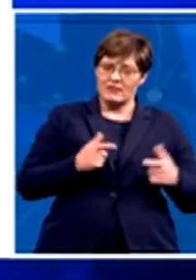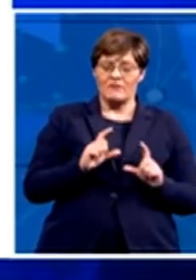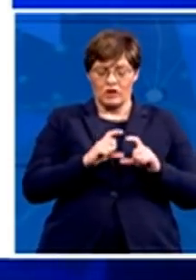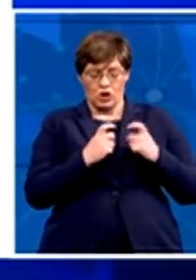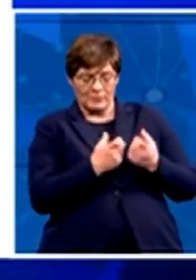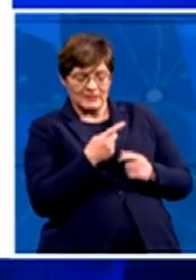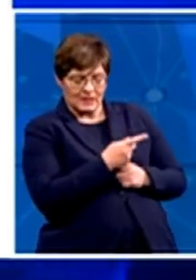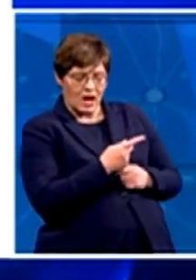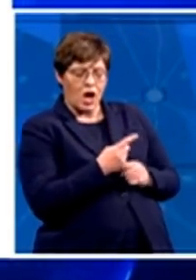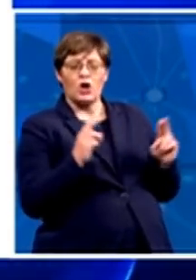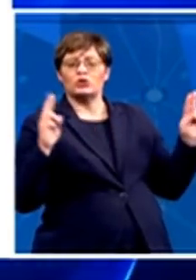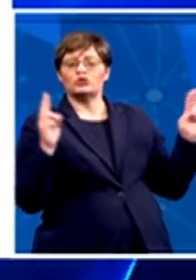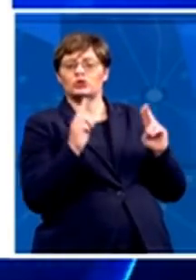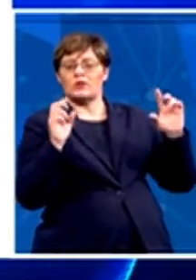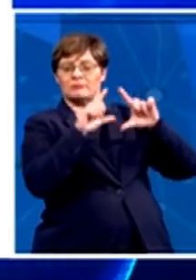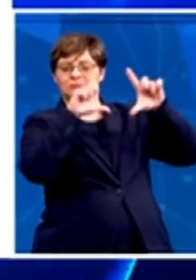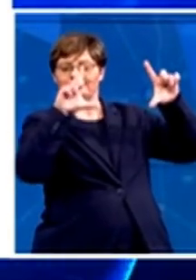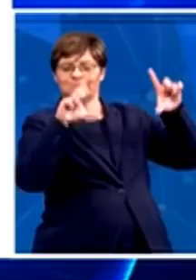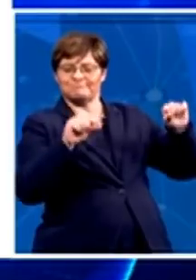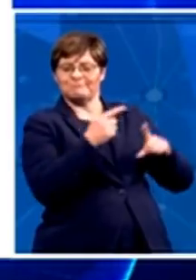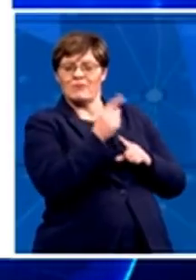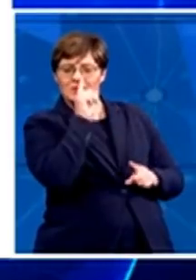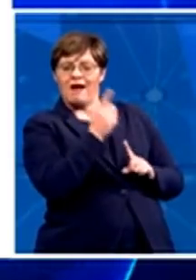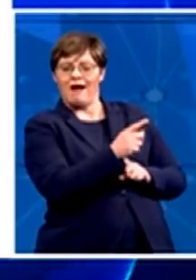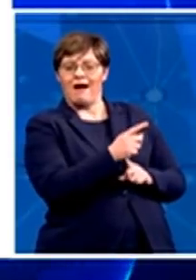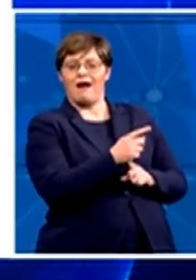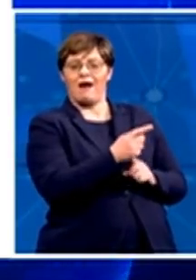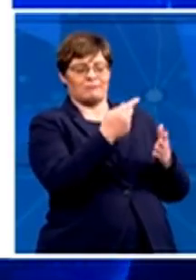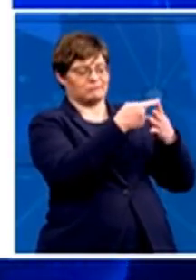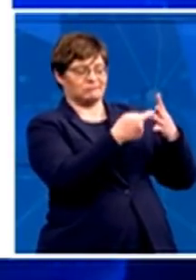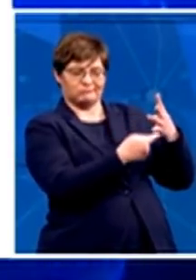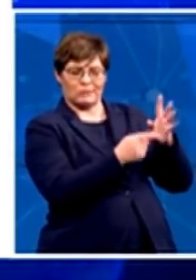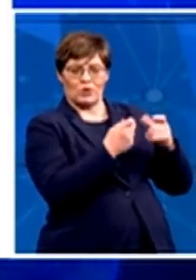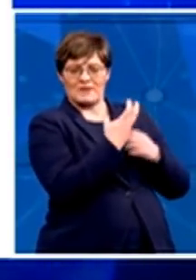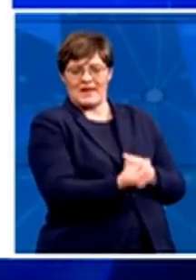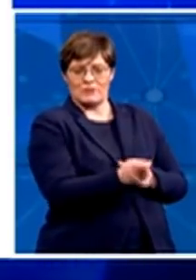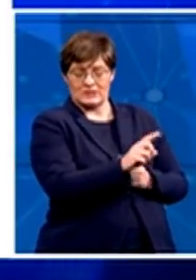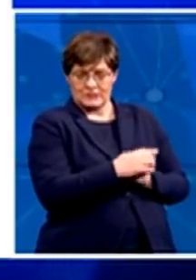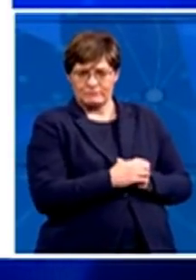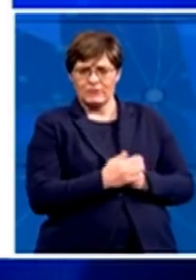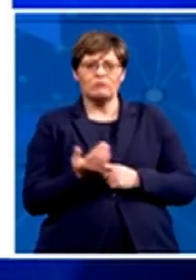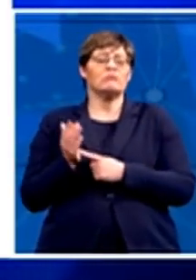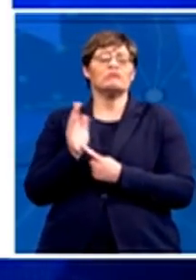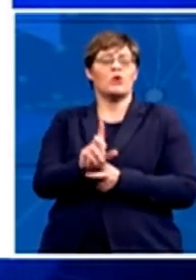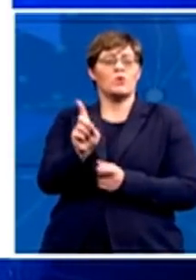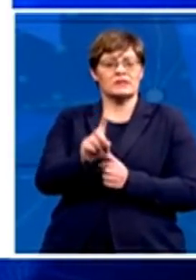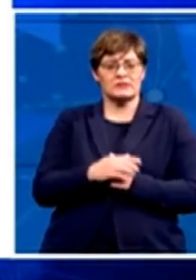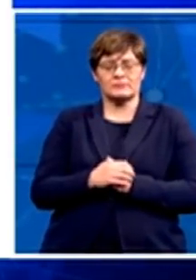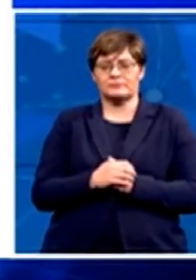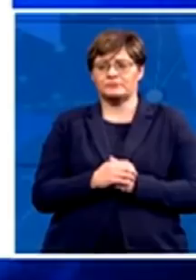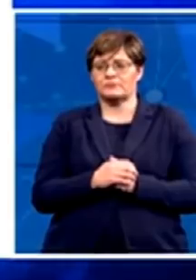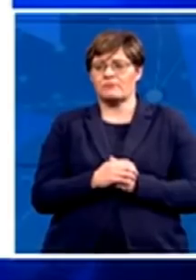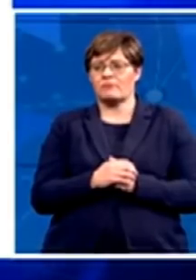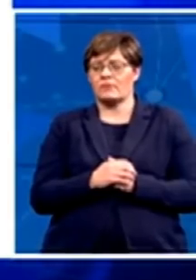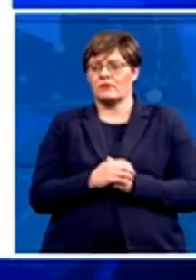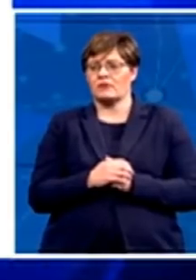already before the committee. This is just to show the magnitude of the matter that is